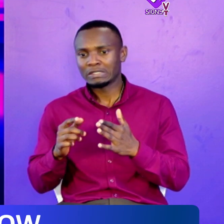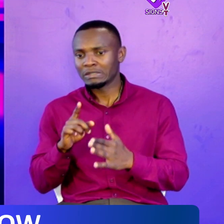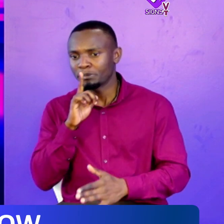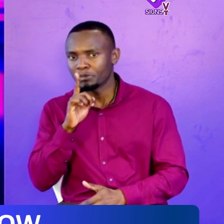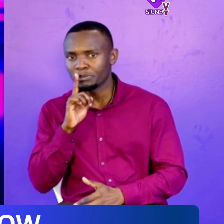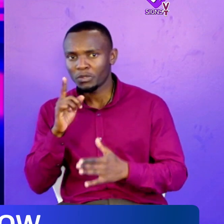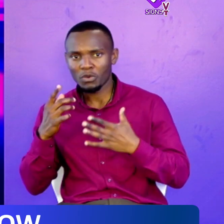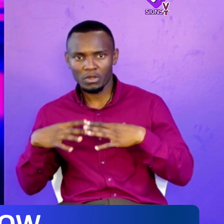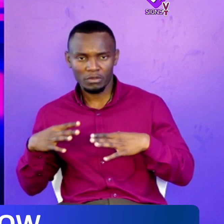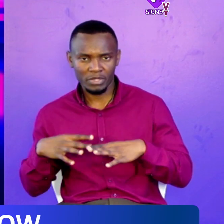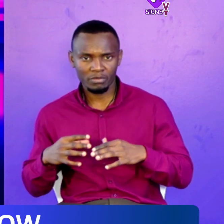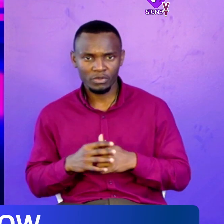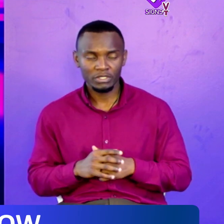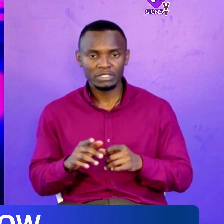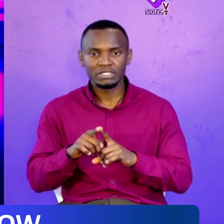an